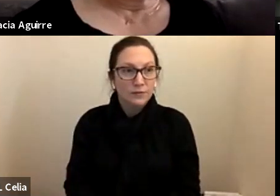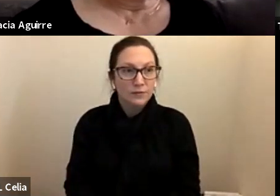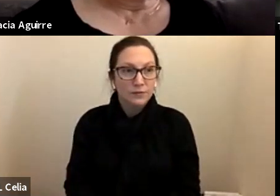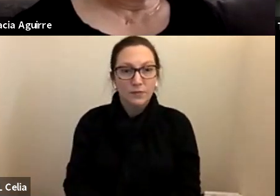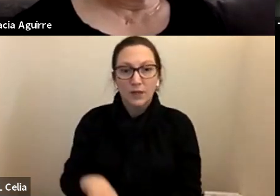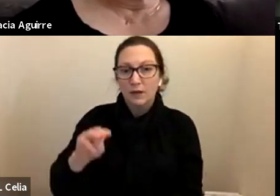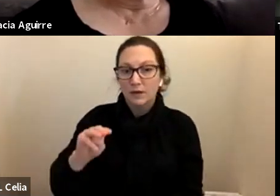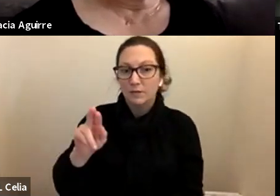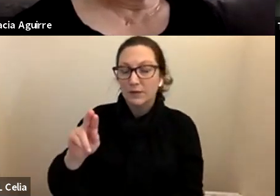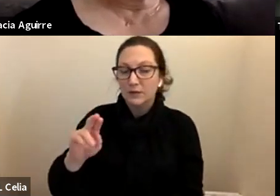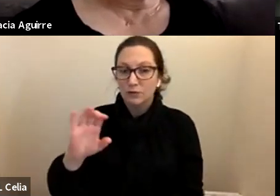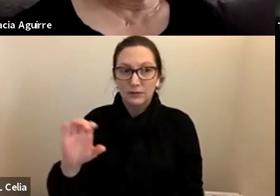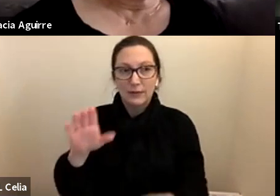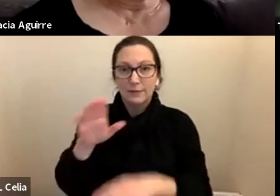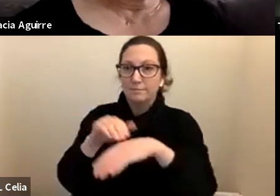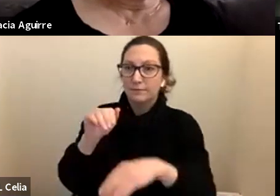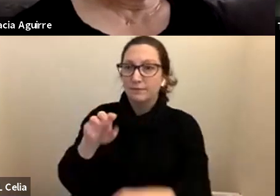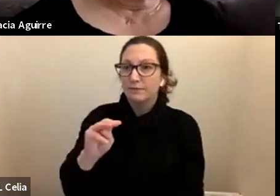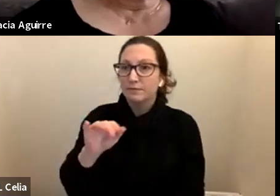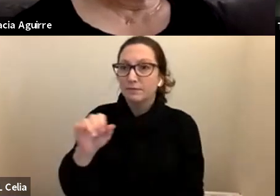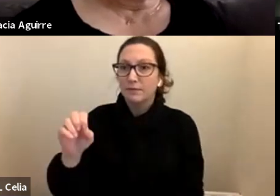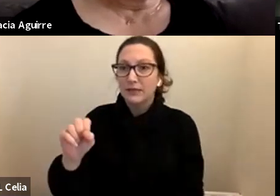I see Ms. Tung's hand is up.